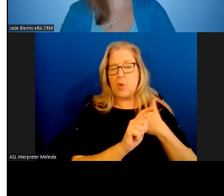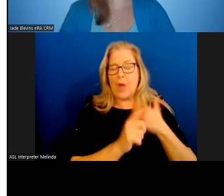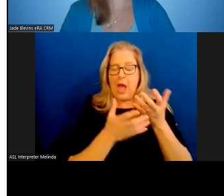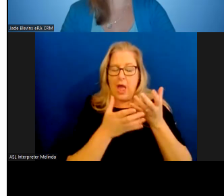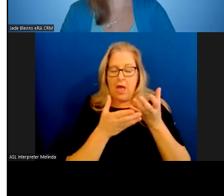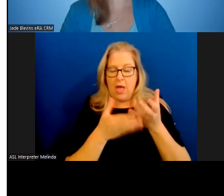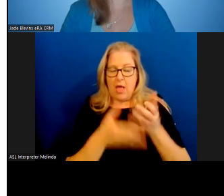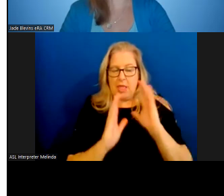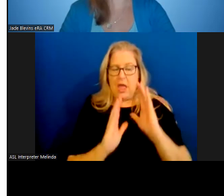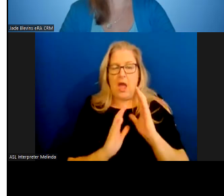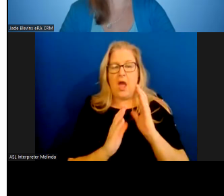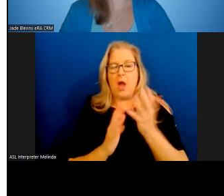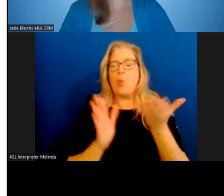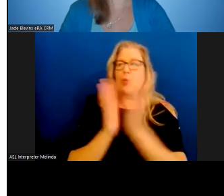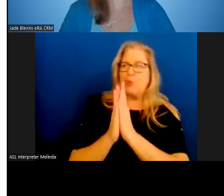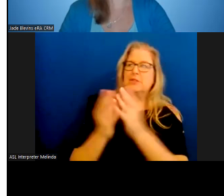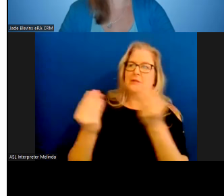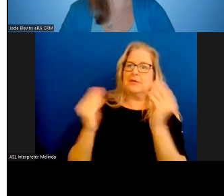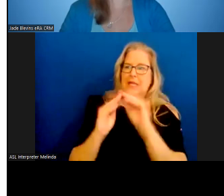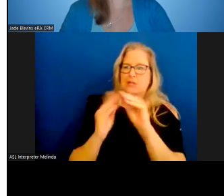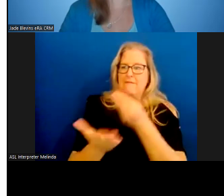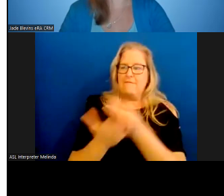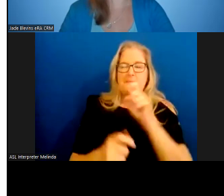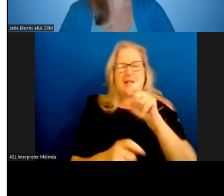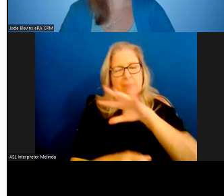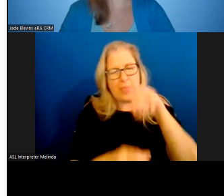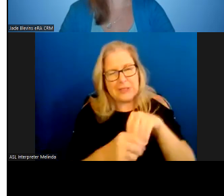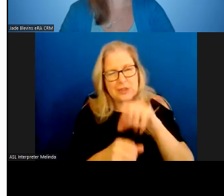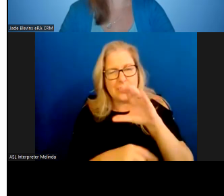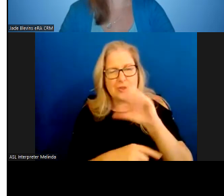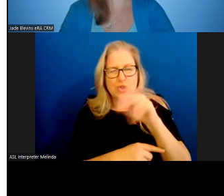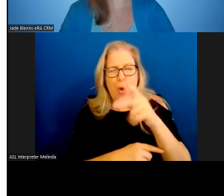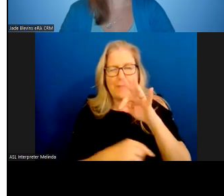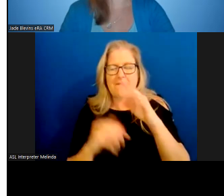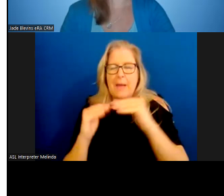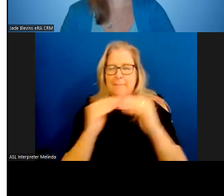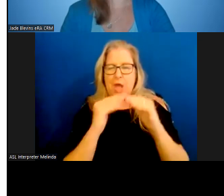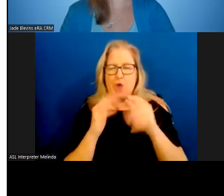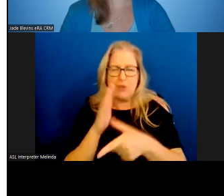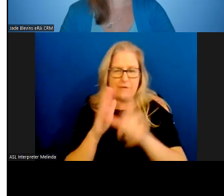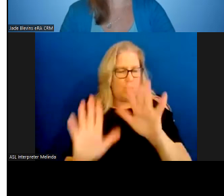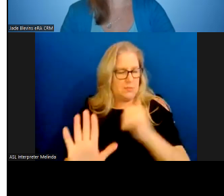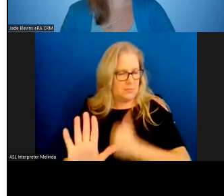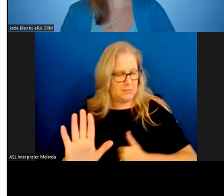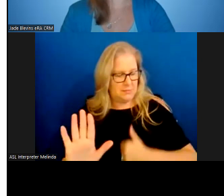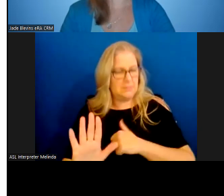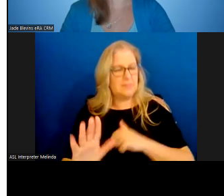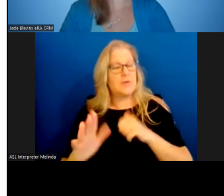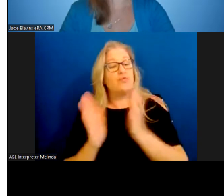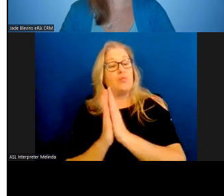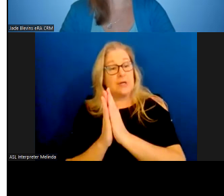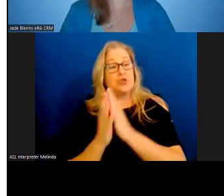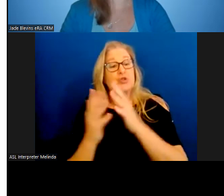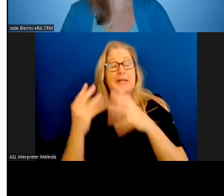allow requesting additional funds has to be within the scope of a peer review and approval. I apologize. Requested additional costs must be